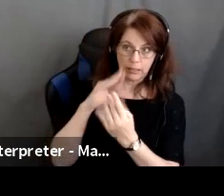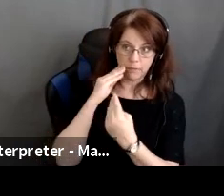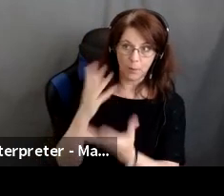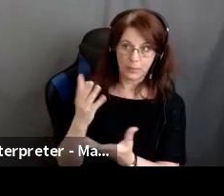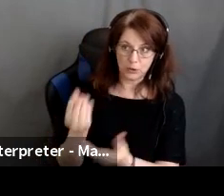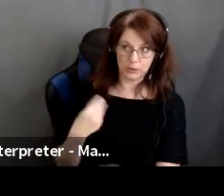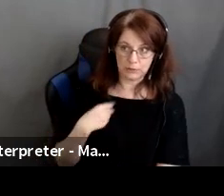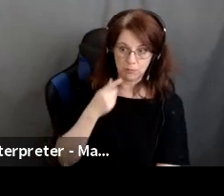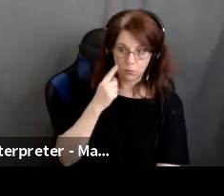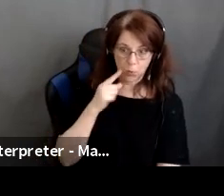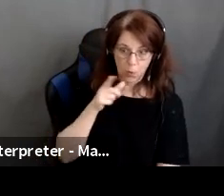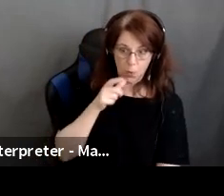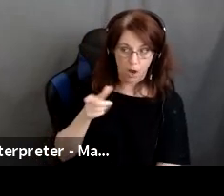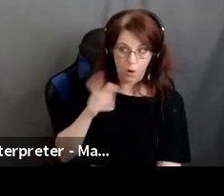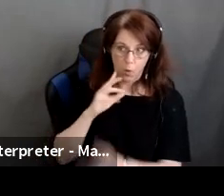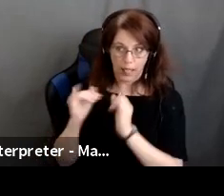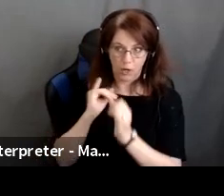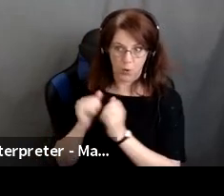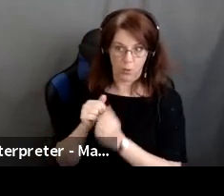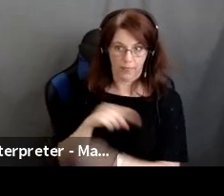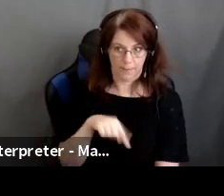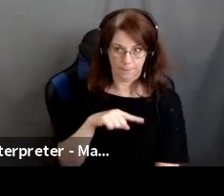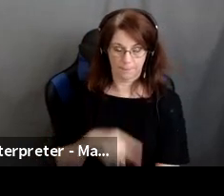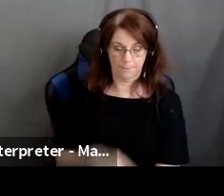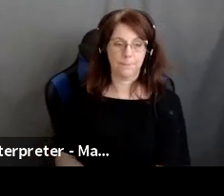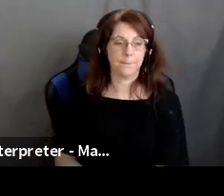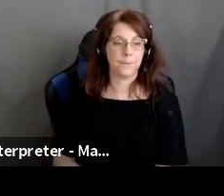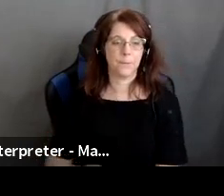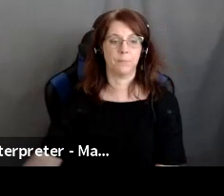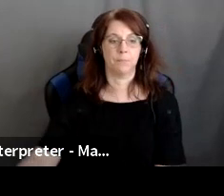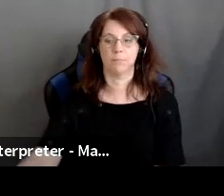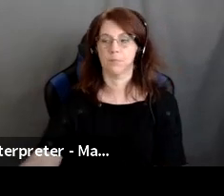information for whoever will be interviewing them.